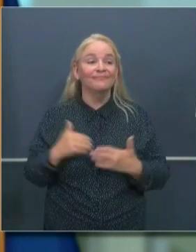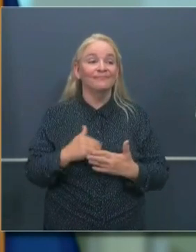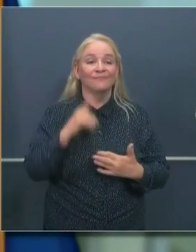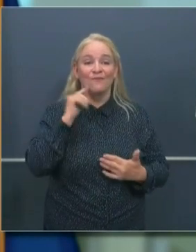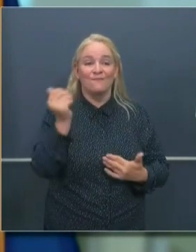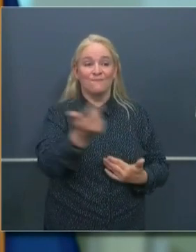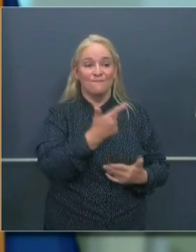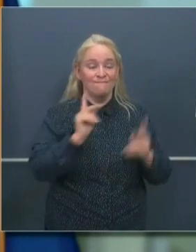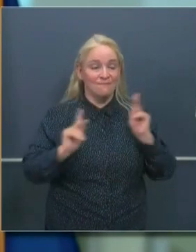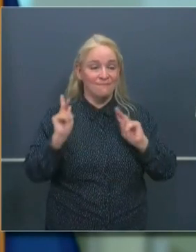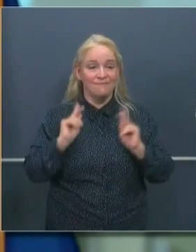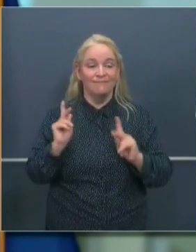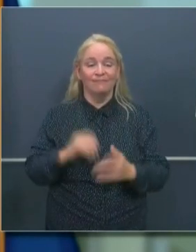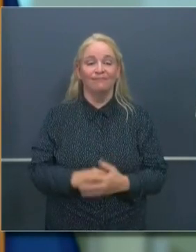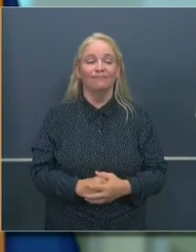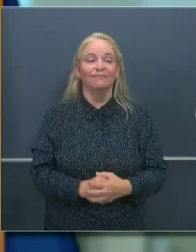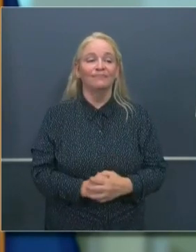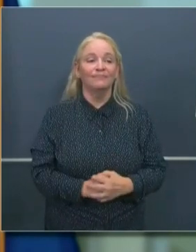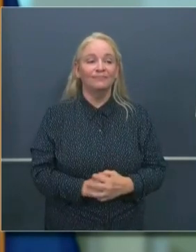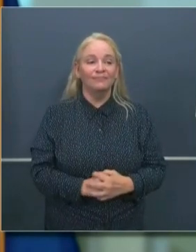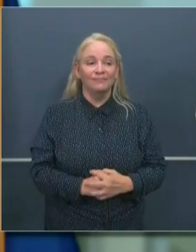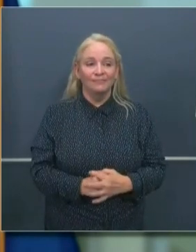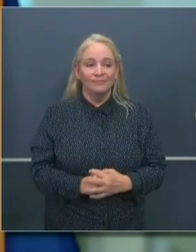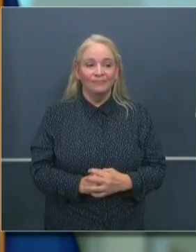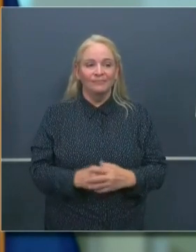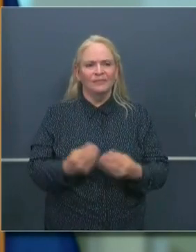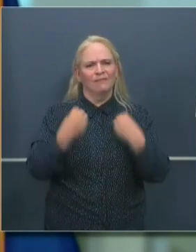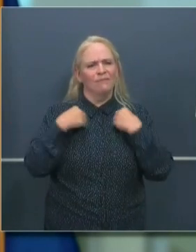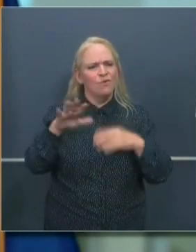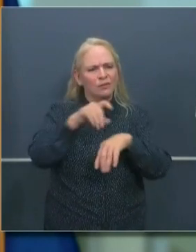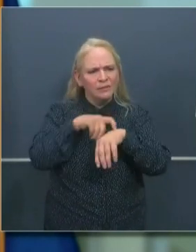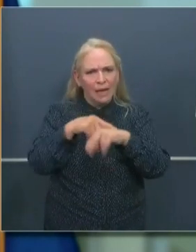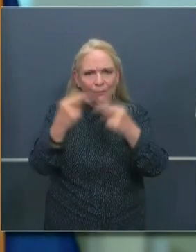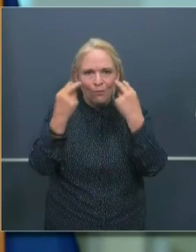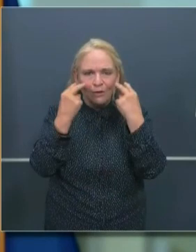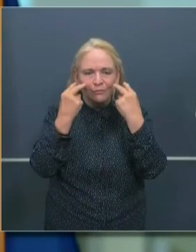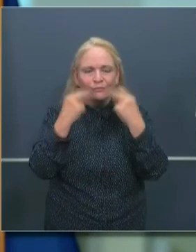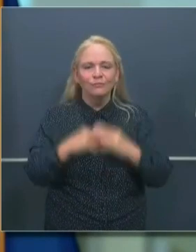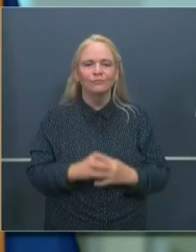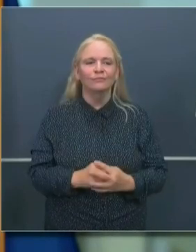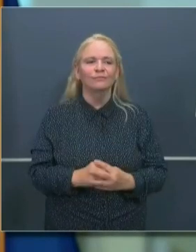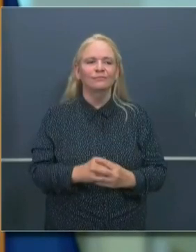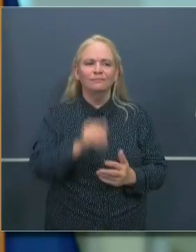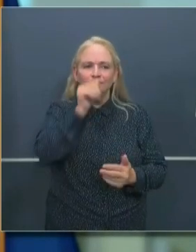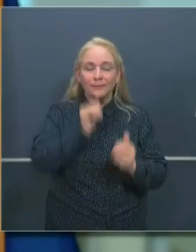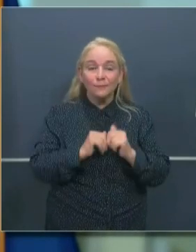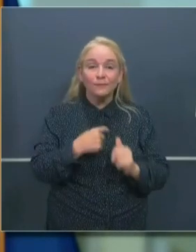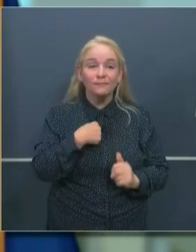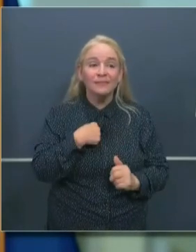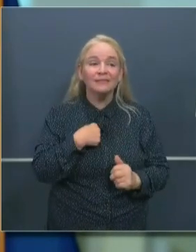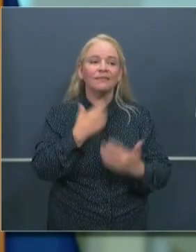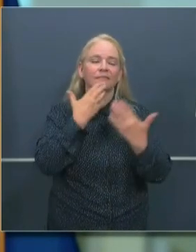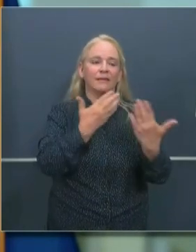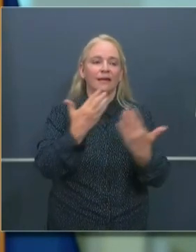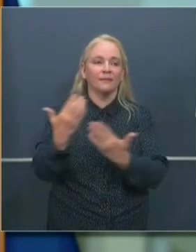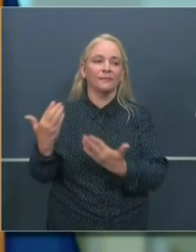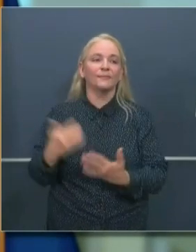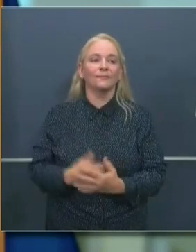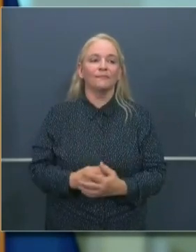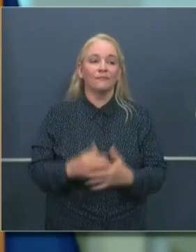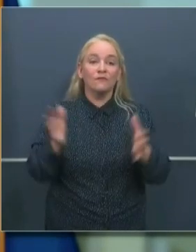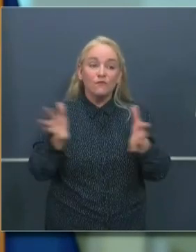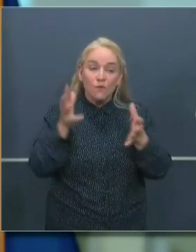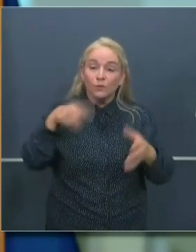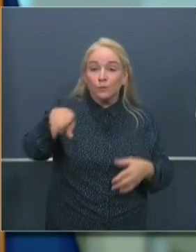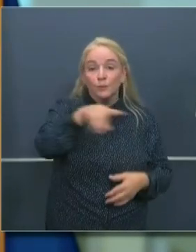public, those of you that have given me the privilege of your time. Thank you for extending it yet again. I'm grateful to you, and I just encourage